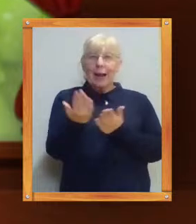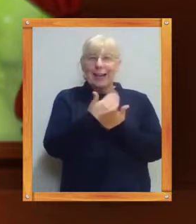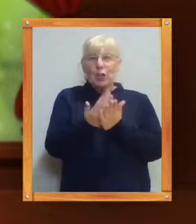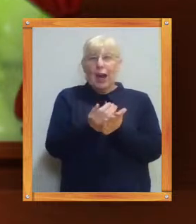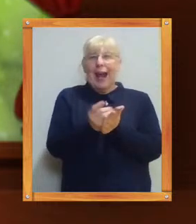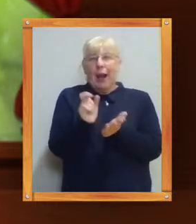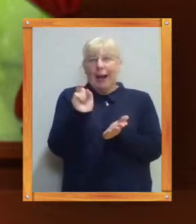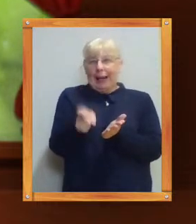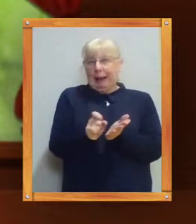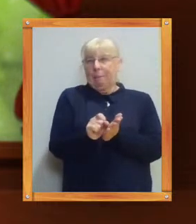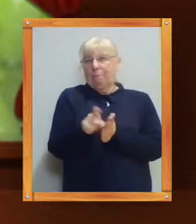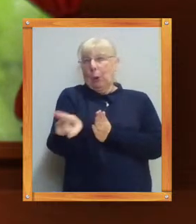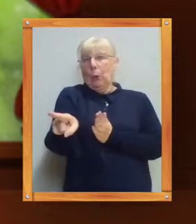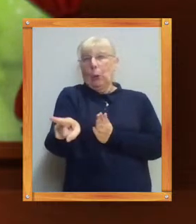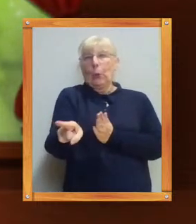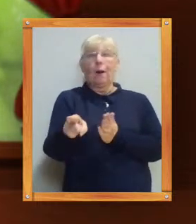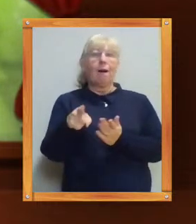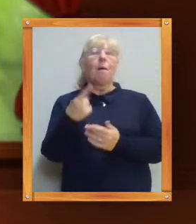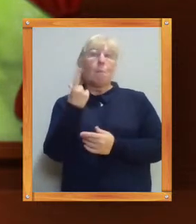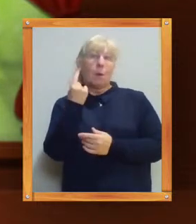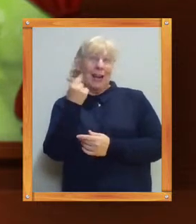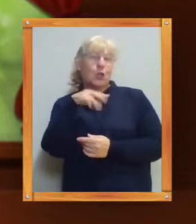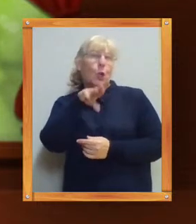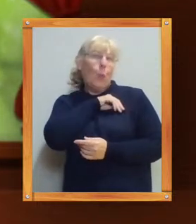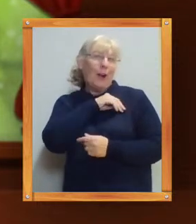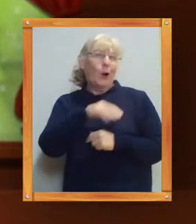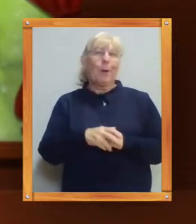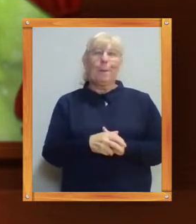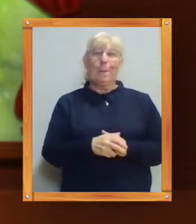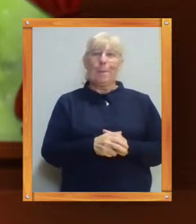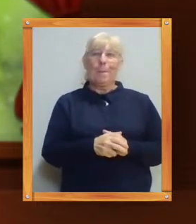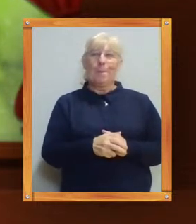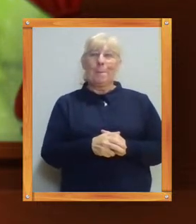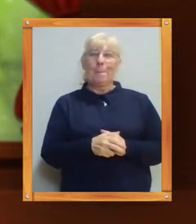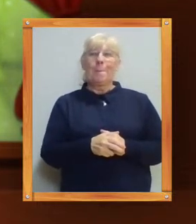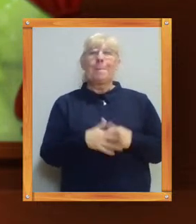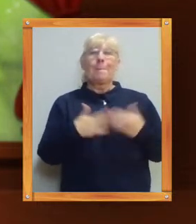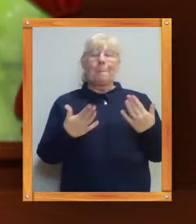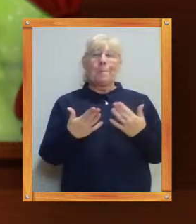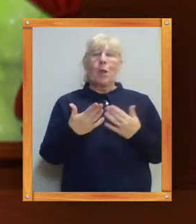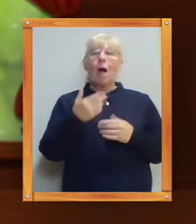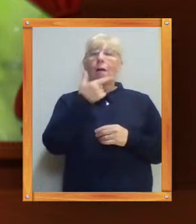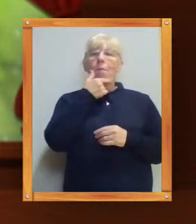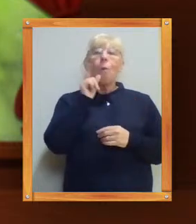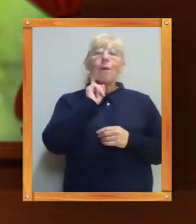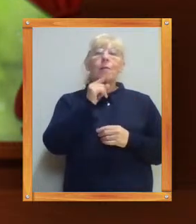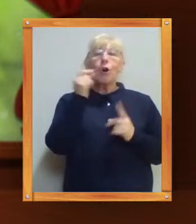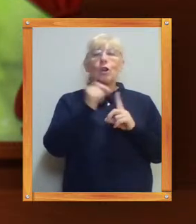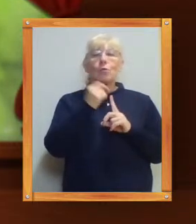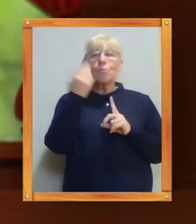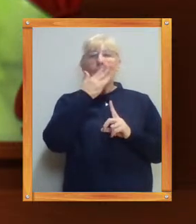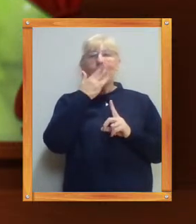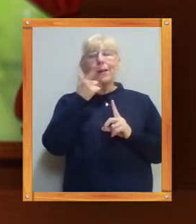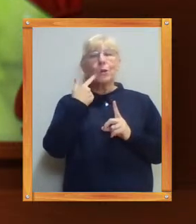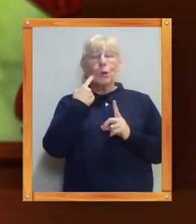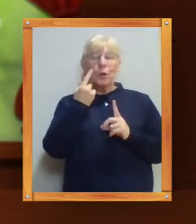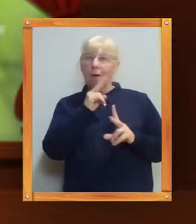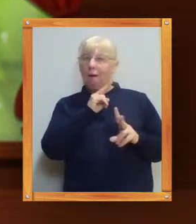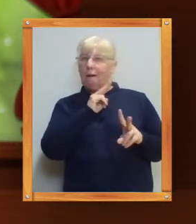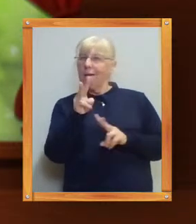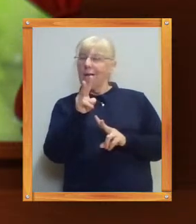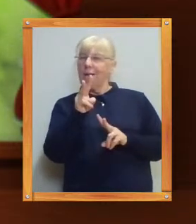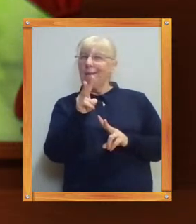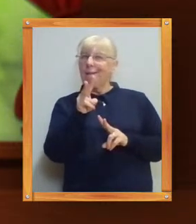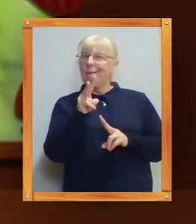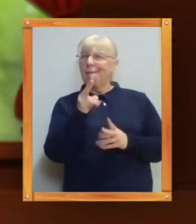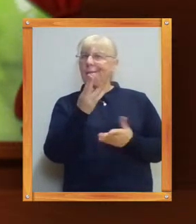winner. Now, we will be meeting some of the boys and girls from around our primary schools here in Randalstown tonight. There's some amazing talent out there, and we're